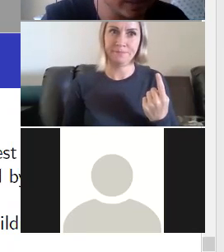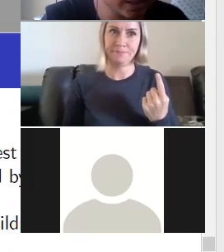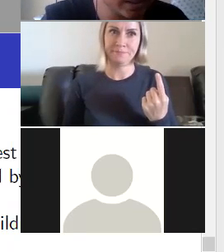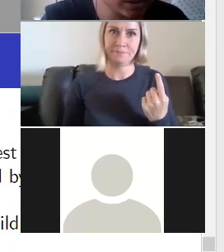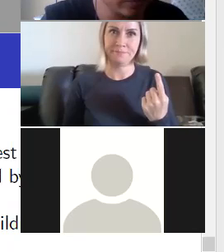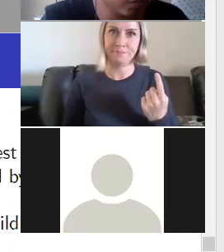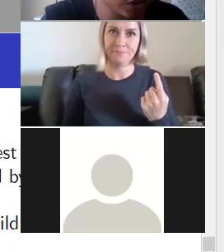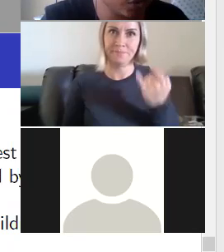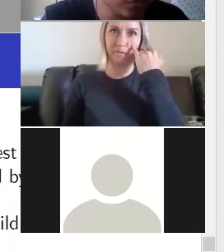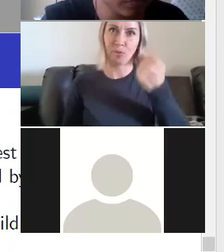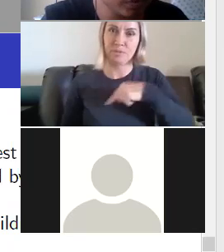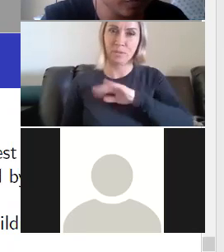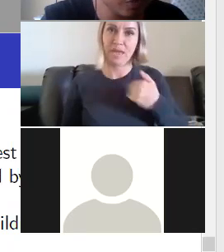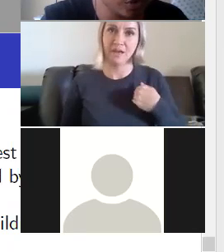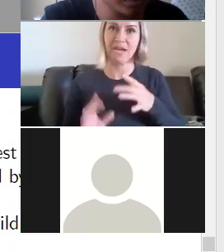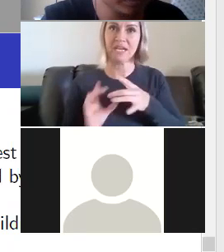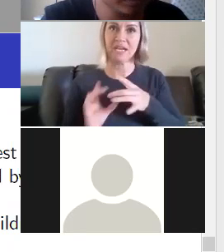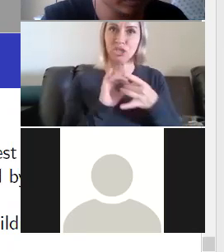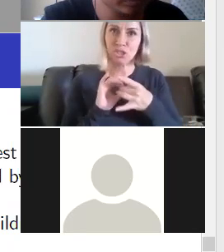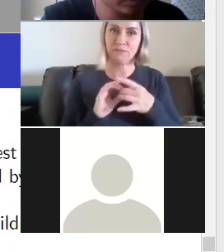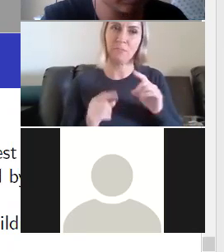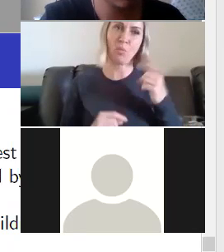Let's say that we had a connection from 1 to 4.